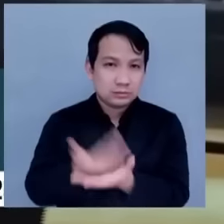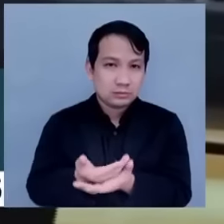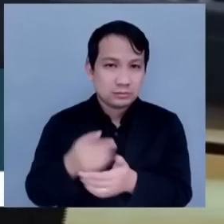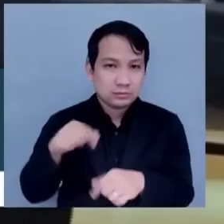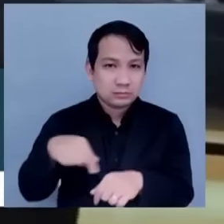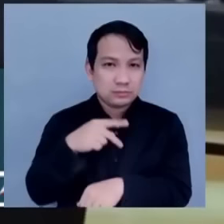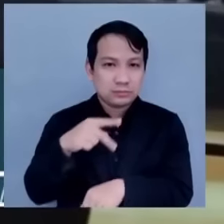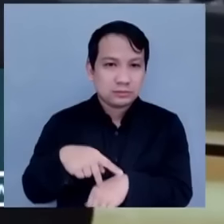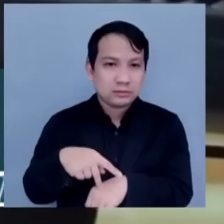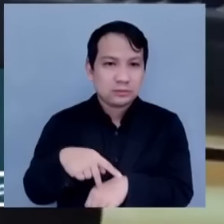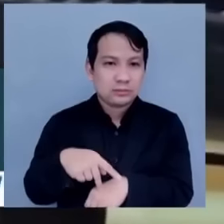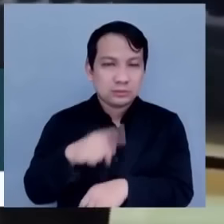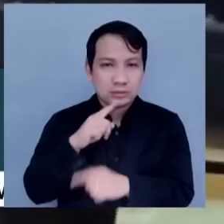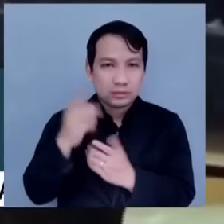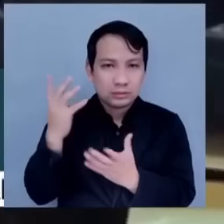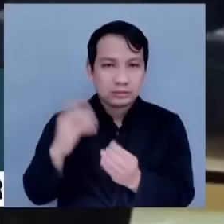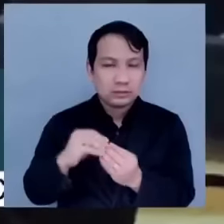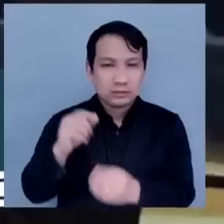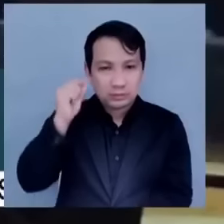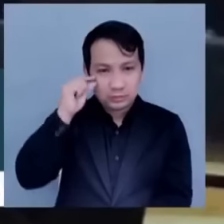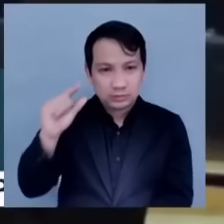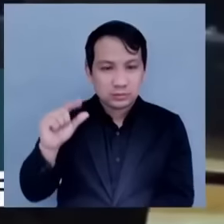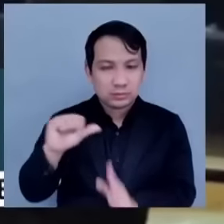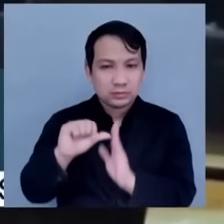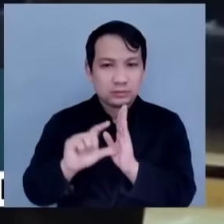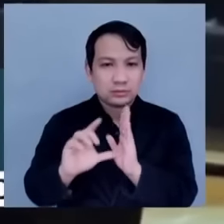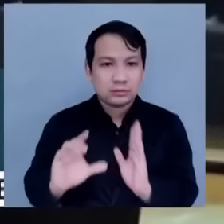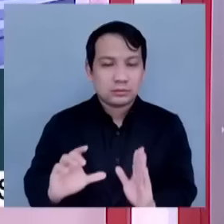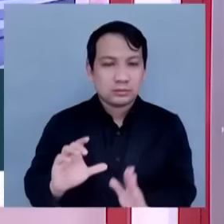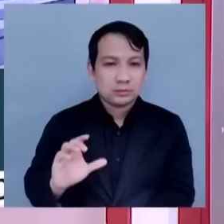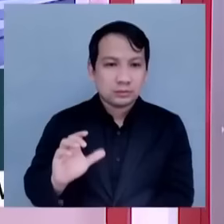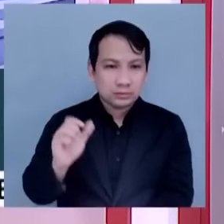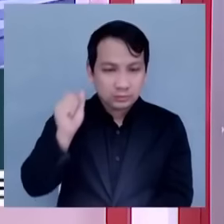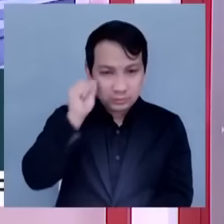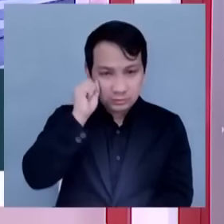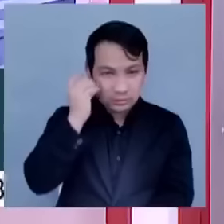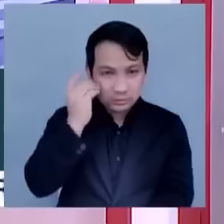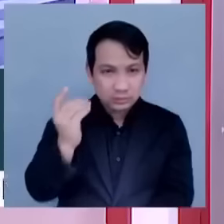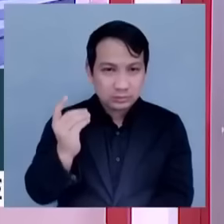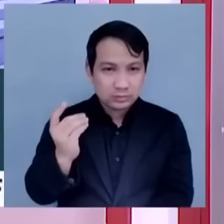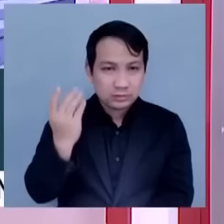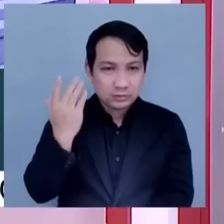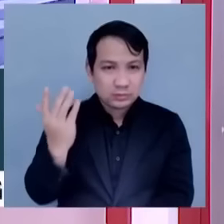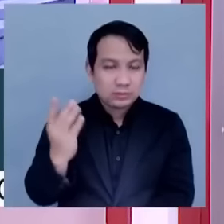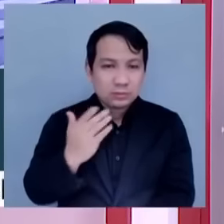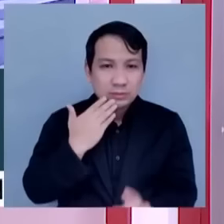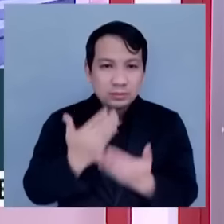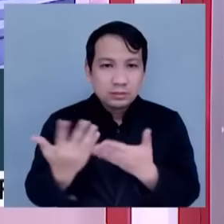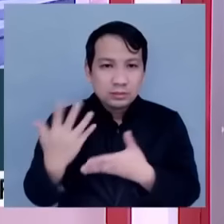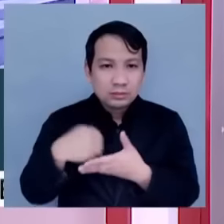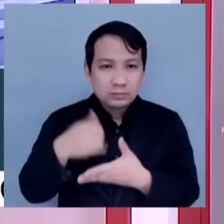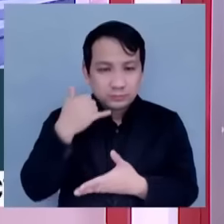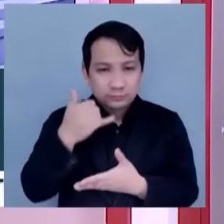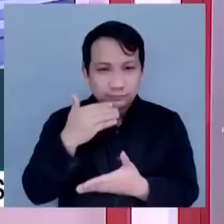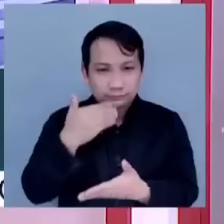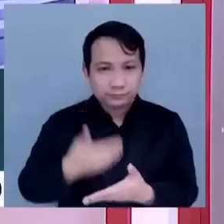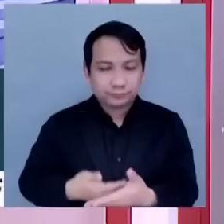And we'll now be speaking with Alice Goh's legal counsel, Attorney Stephen David. Attorney David, thanks for taking our call and welcome to the